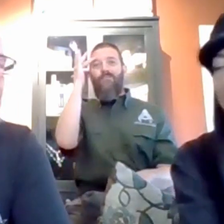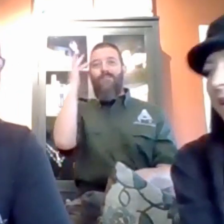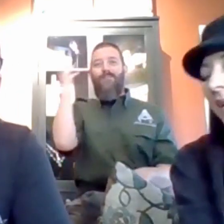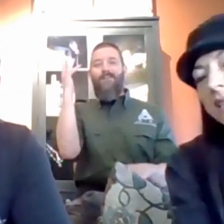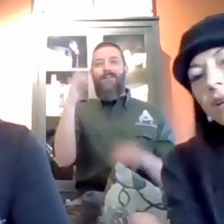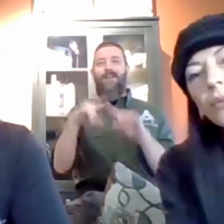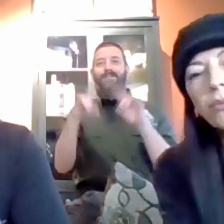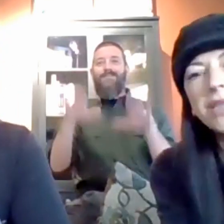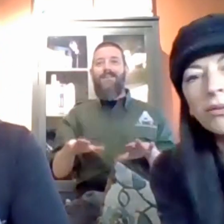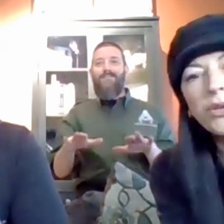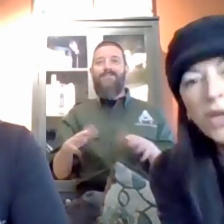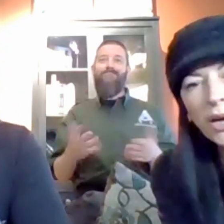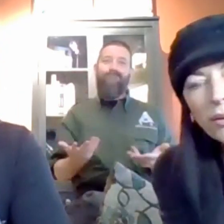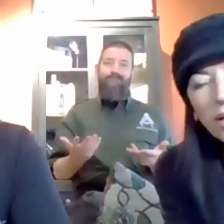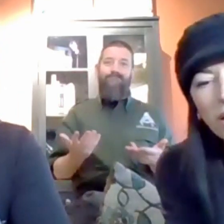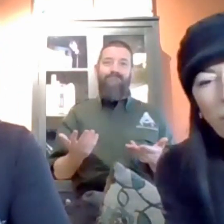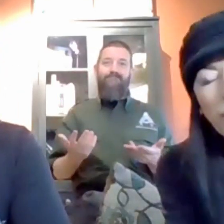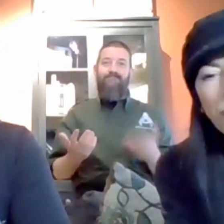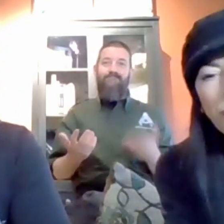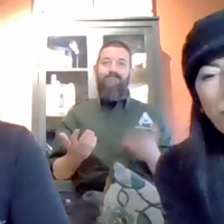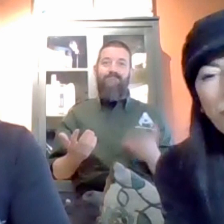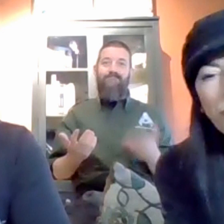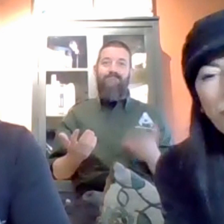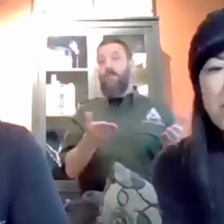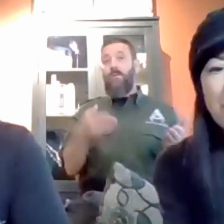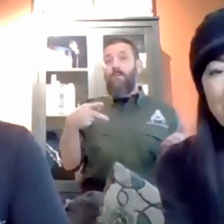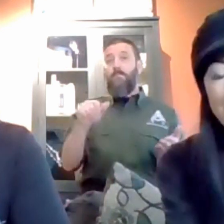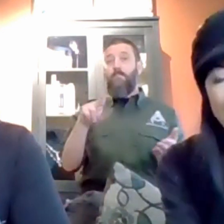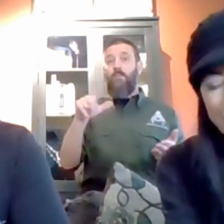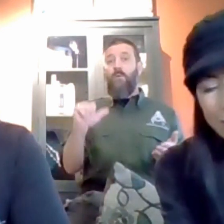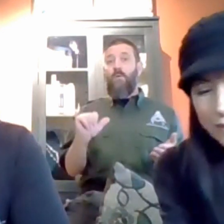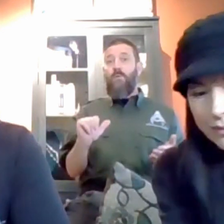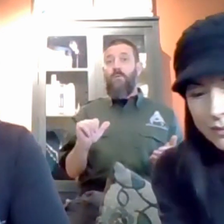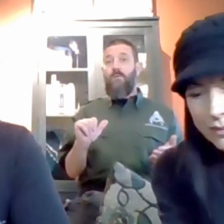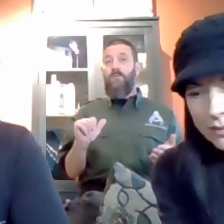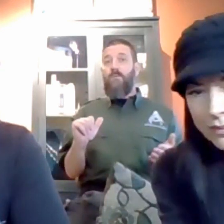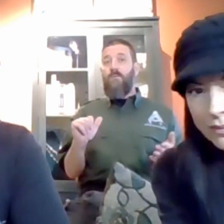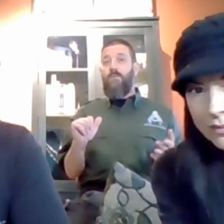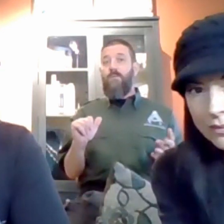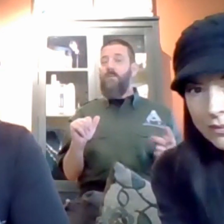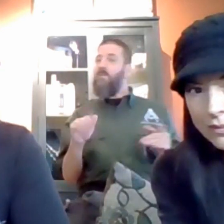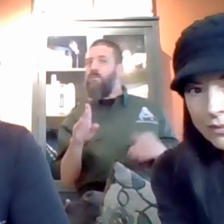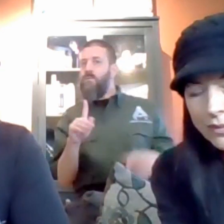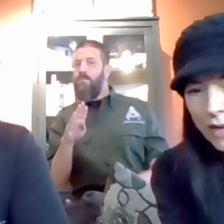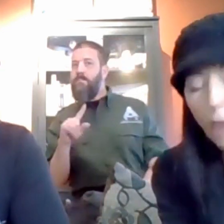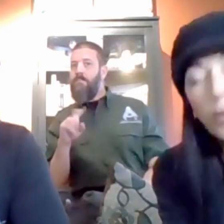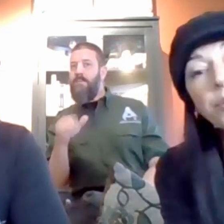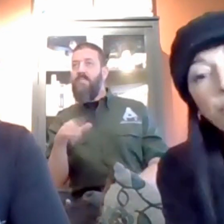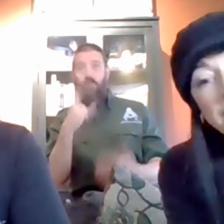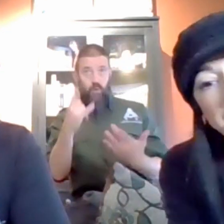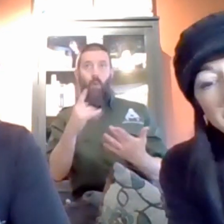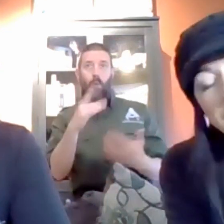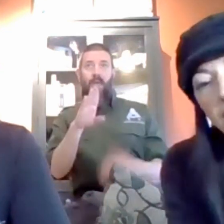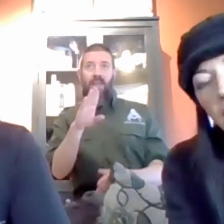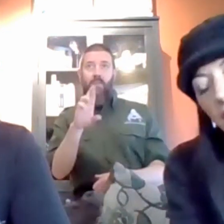who we, Oh, yeah. Yeah, so when we don't know. I was just saying the breeds that they're made up with as